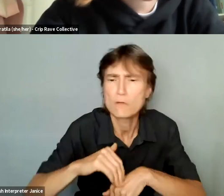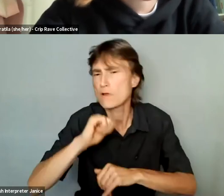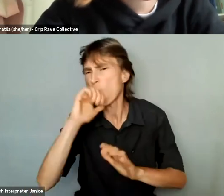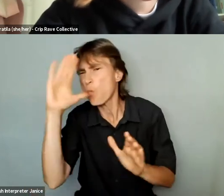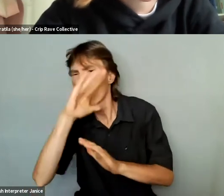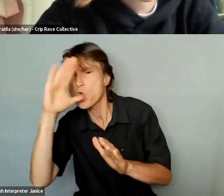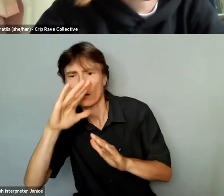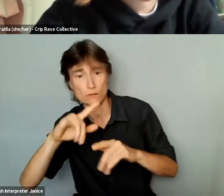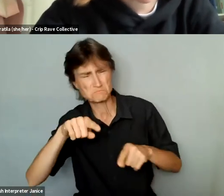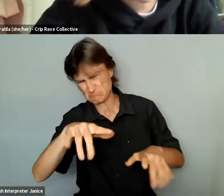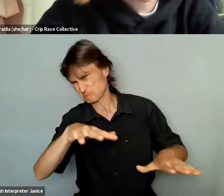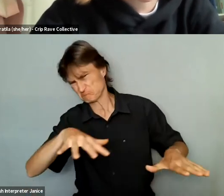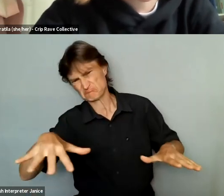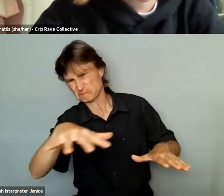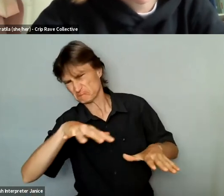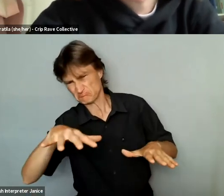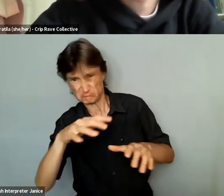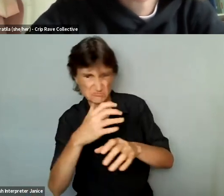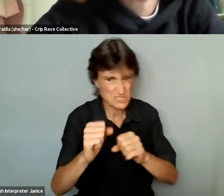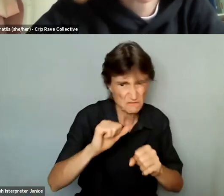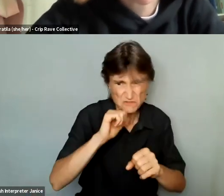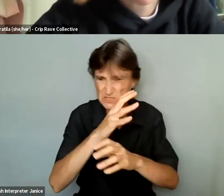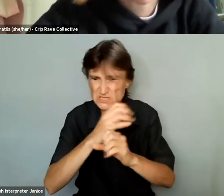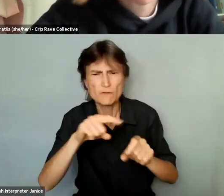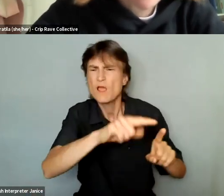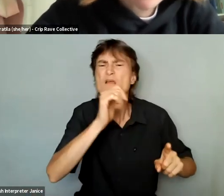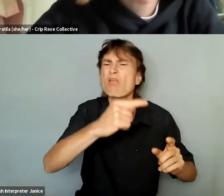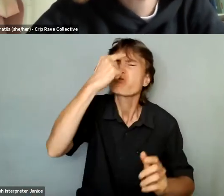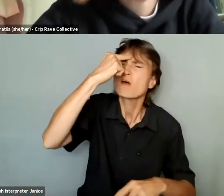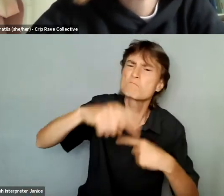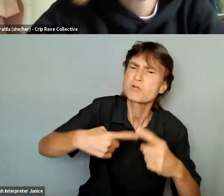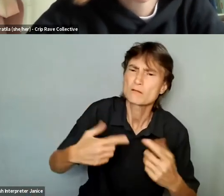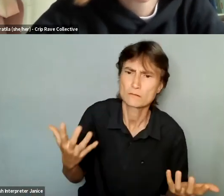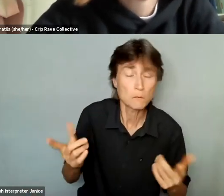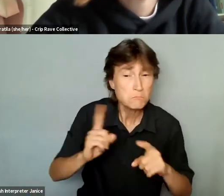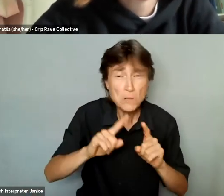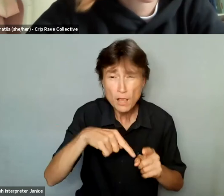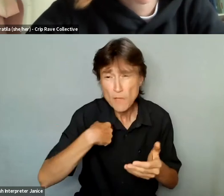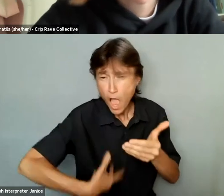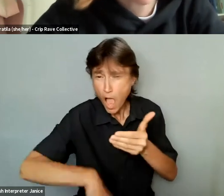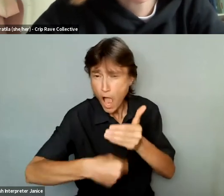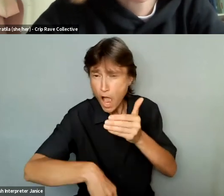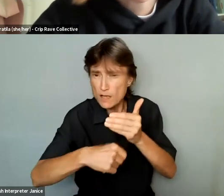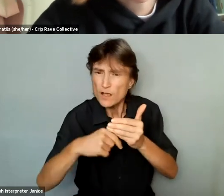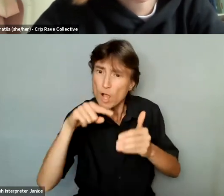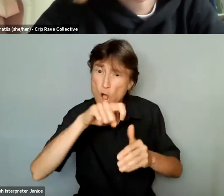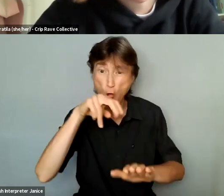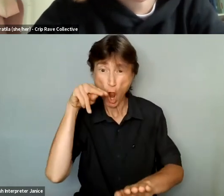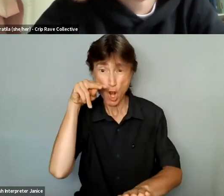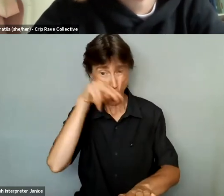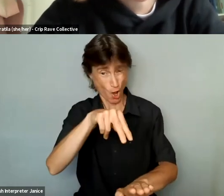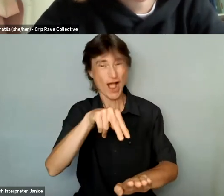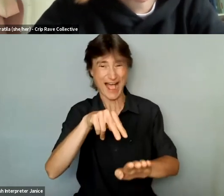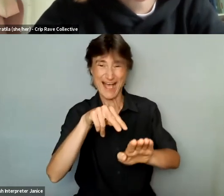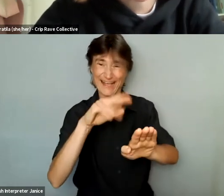conditions to safely party. And then there's all these other layers too around, yeah, just like